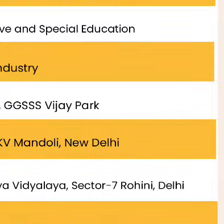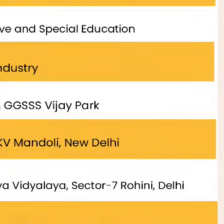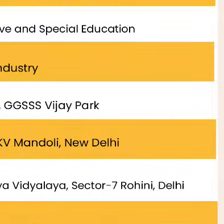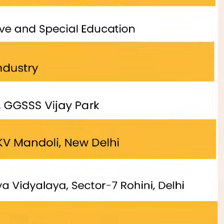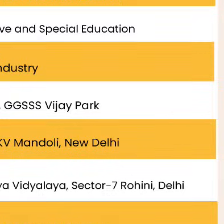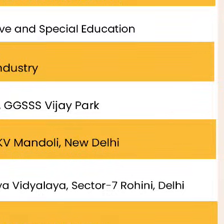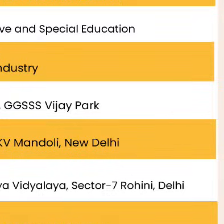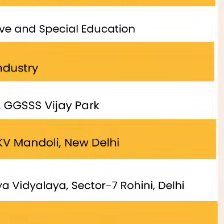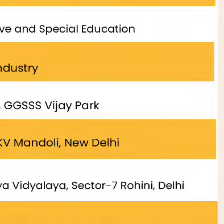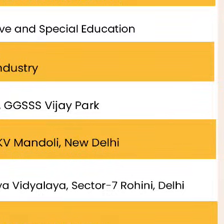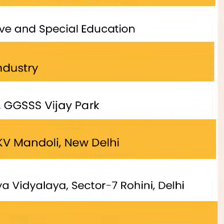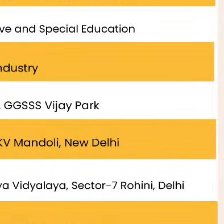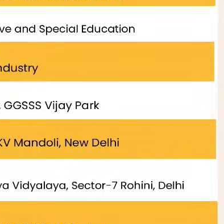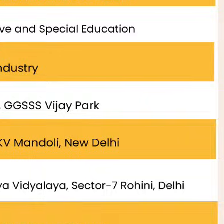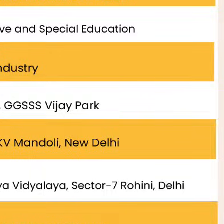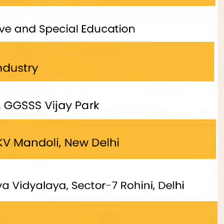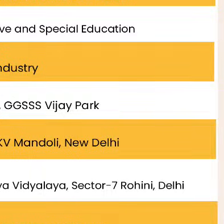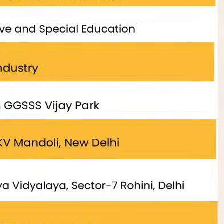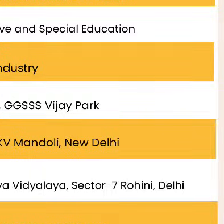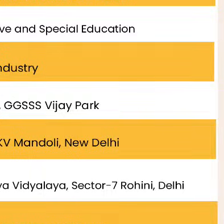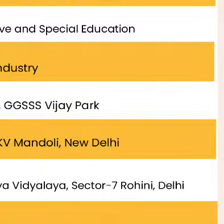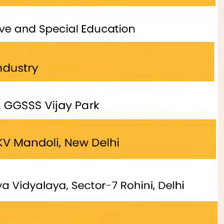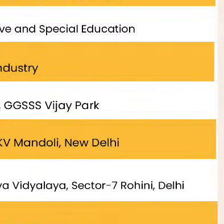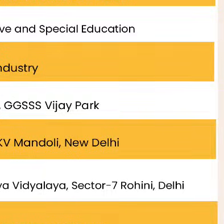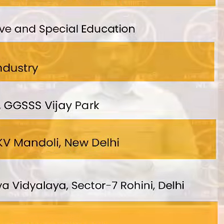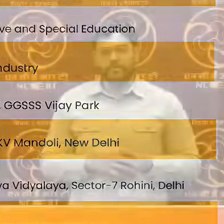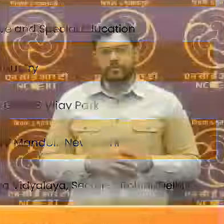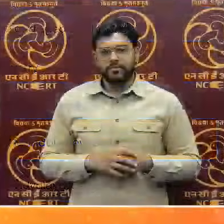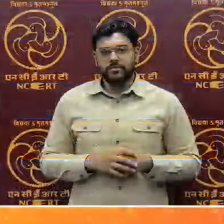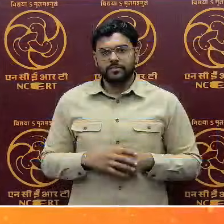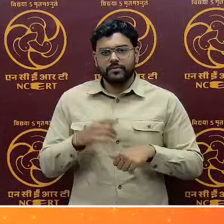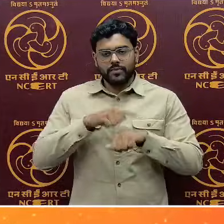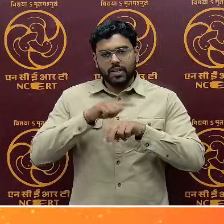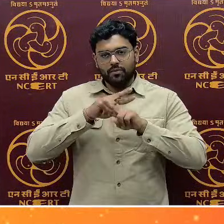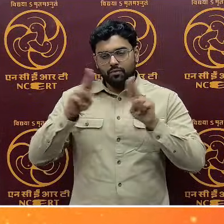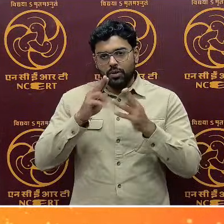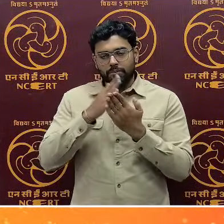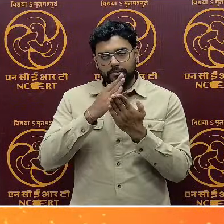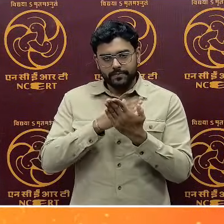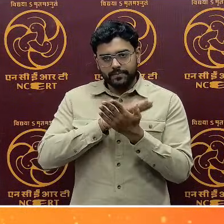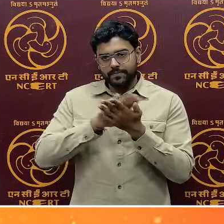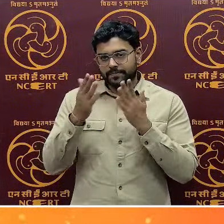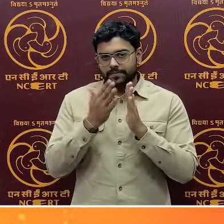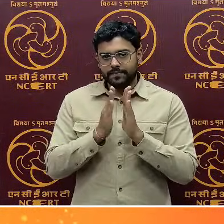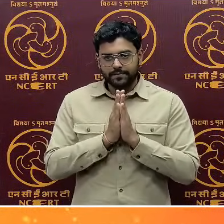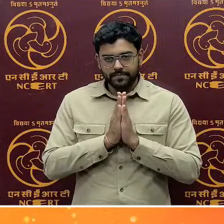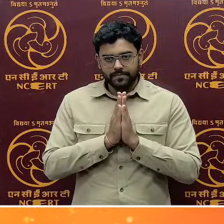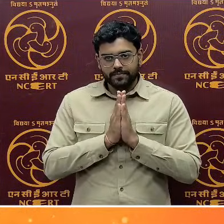participate, and with this, it's me taking leave of you. We'll join you shortly. Namaskar.